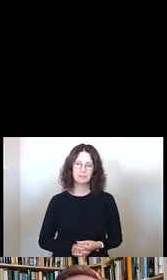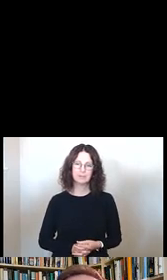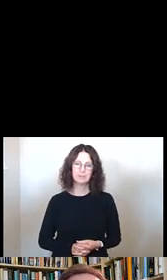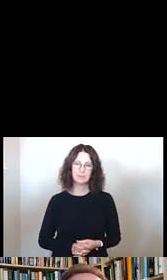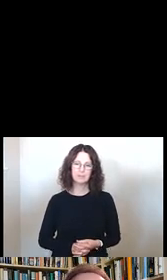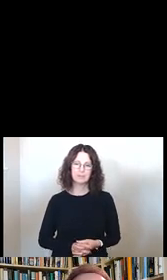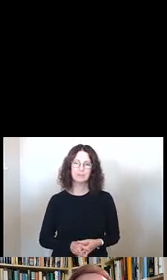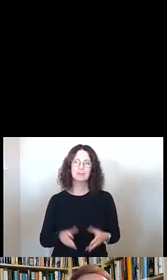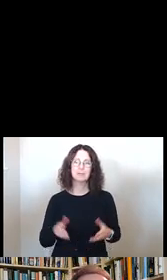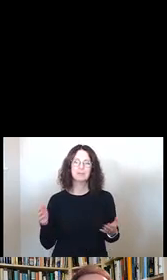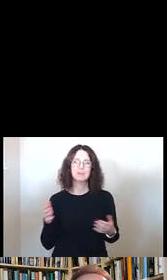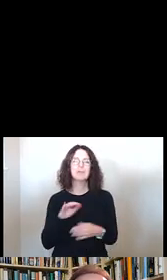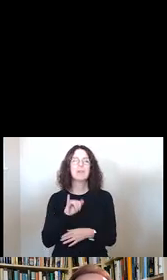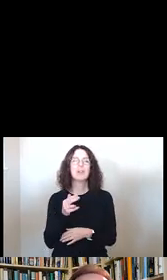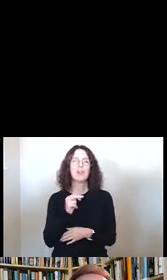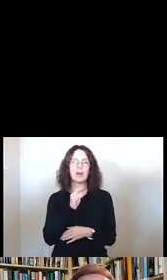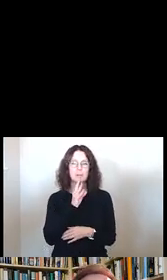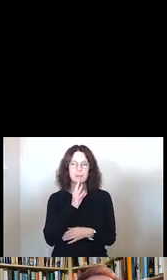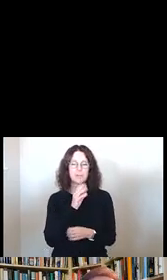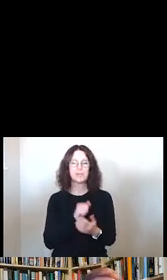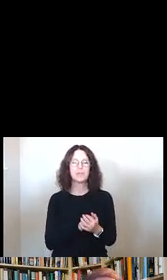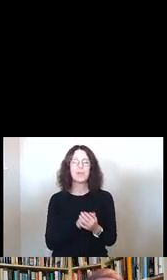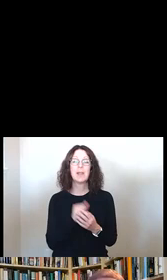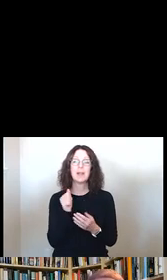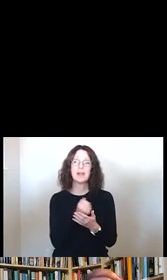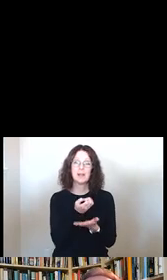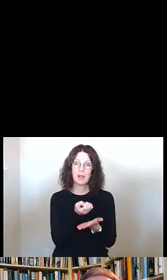In economics, we have